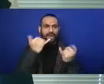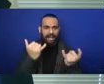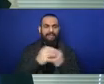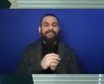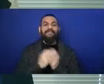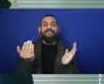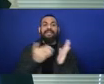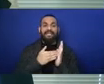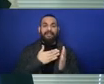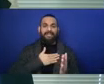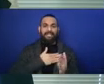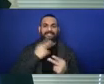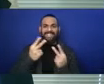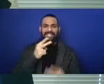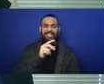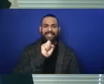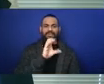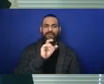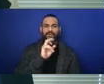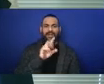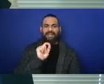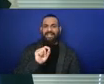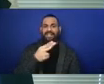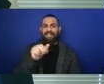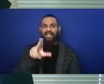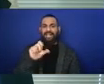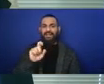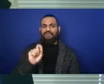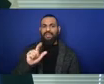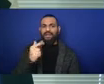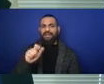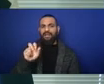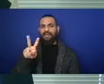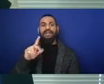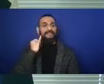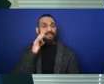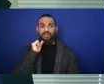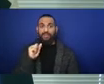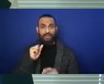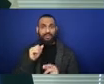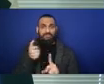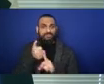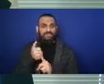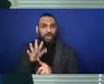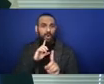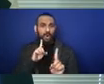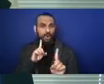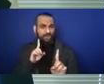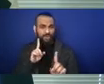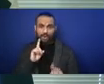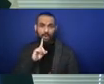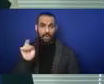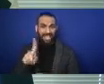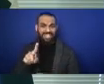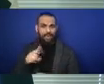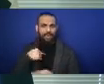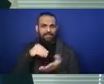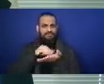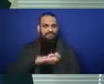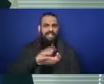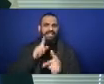visit escobar.house.gov if we don't get to your question, we will write it down and we'll put it up on the web next